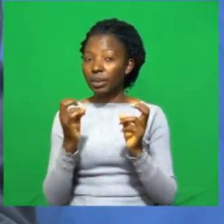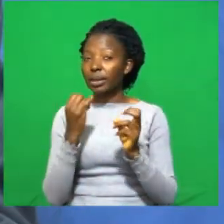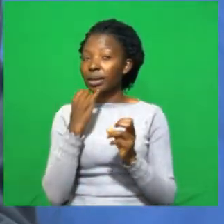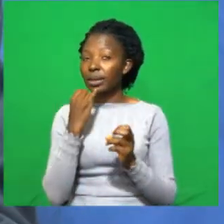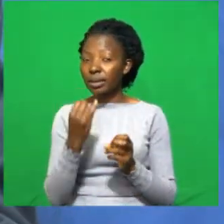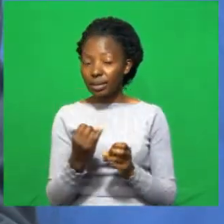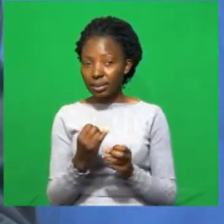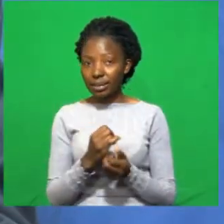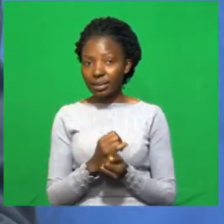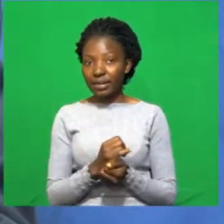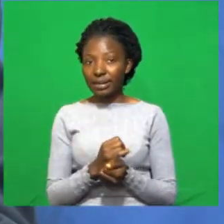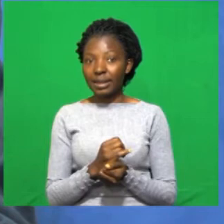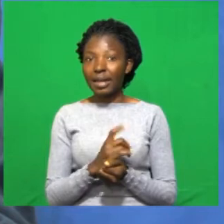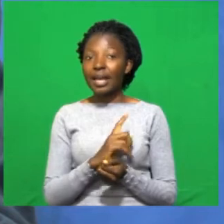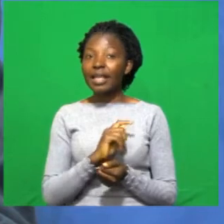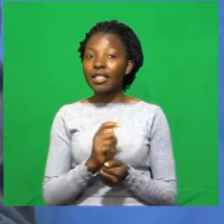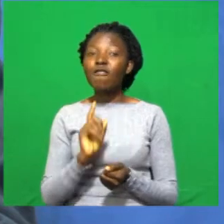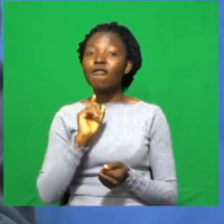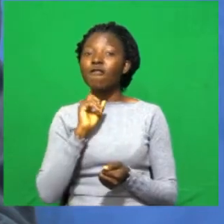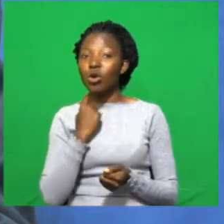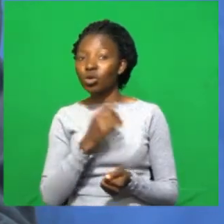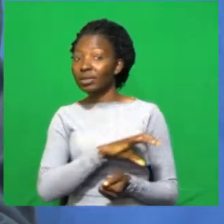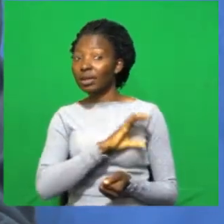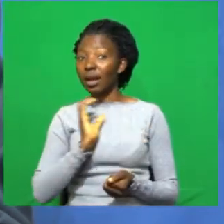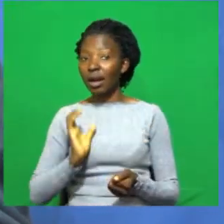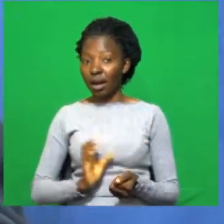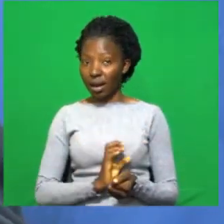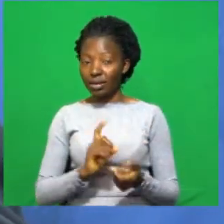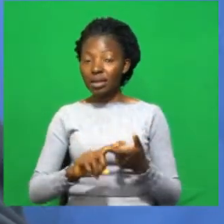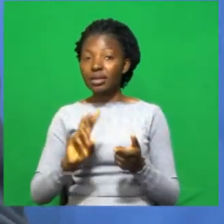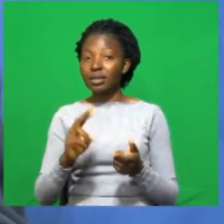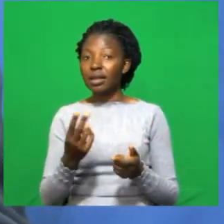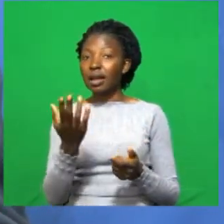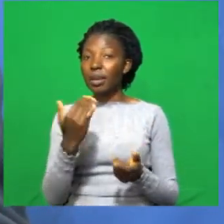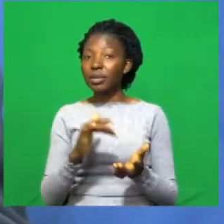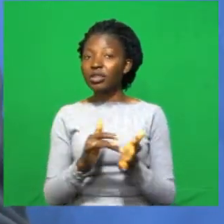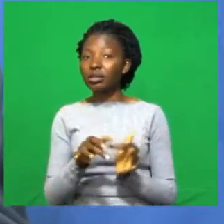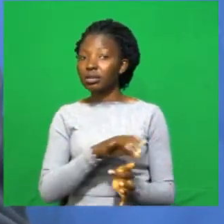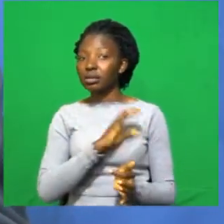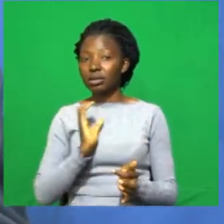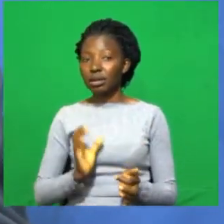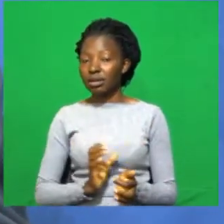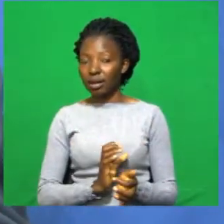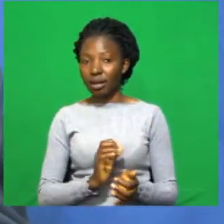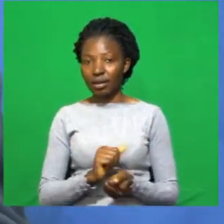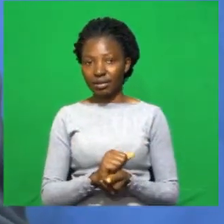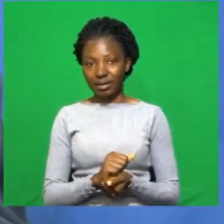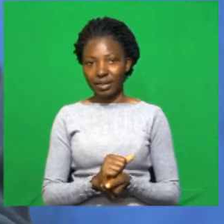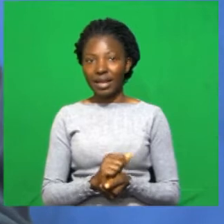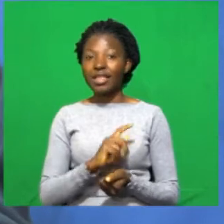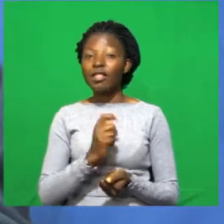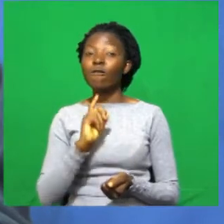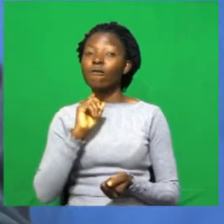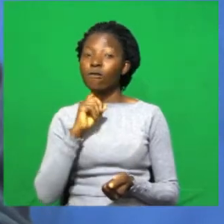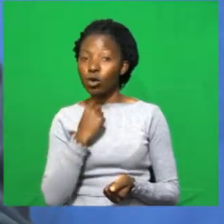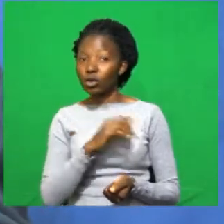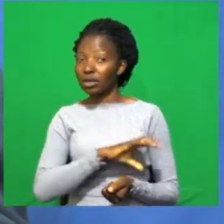wenyaya unoti The Antichrist and the Second Coming of Christ. Yes.